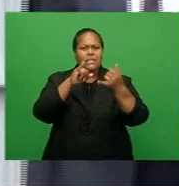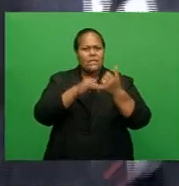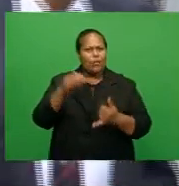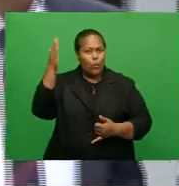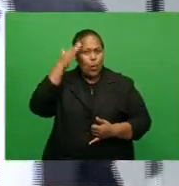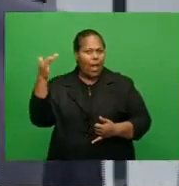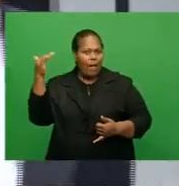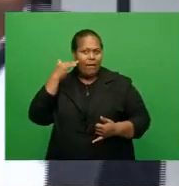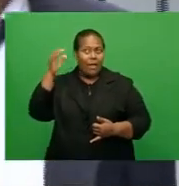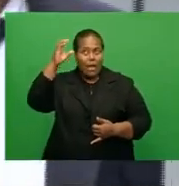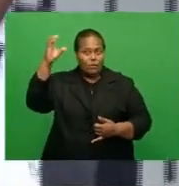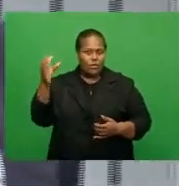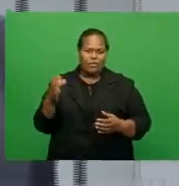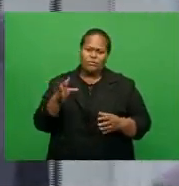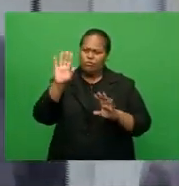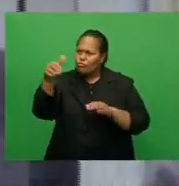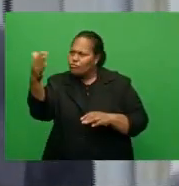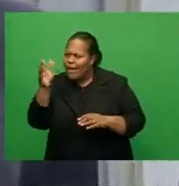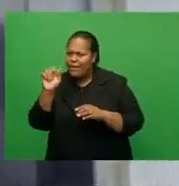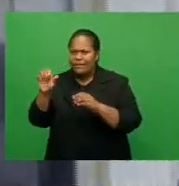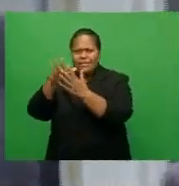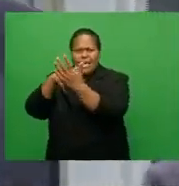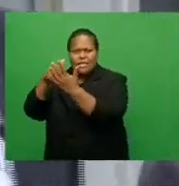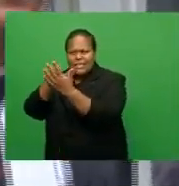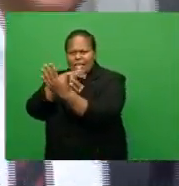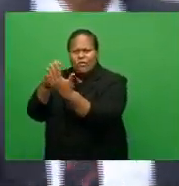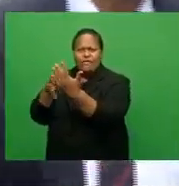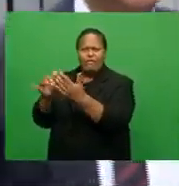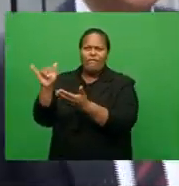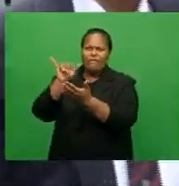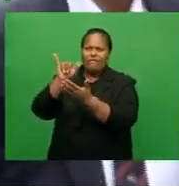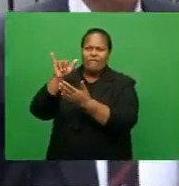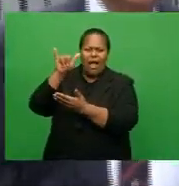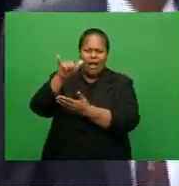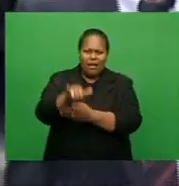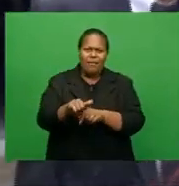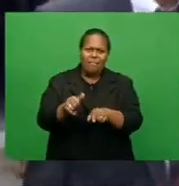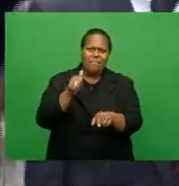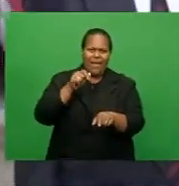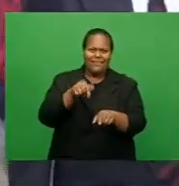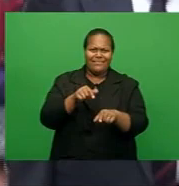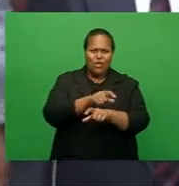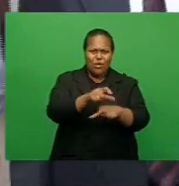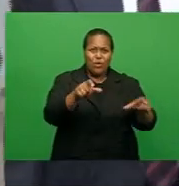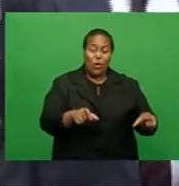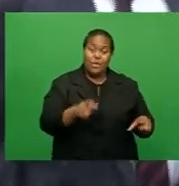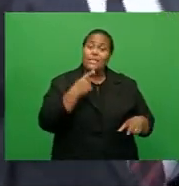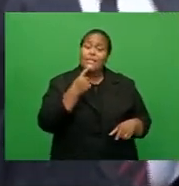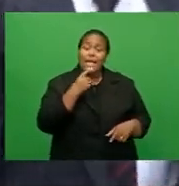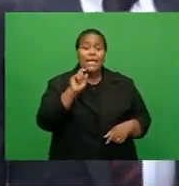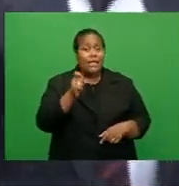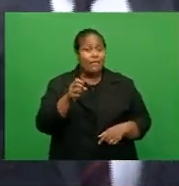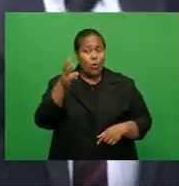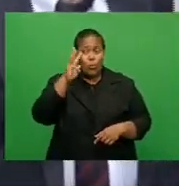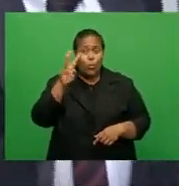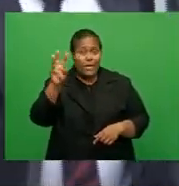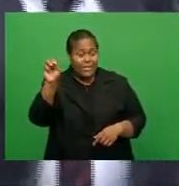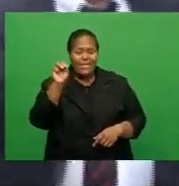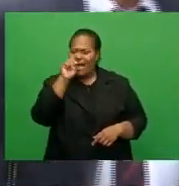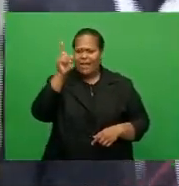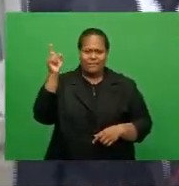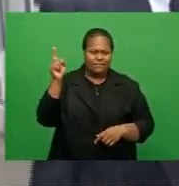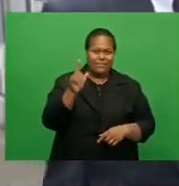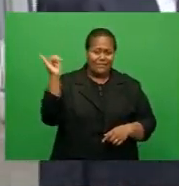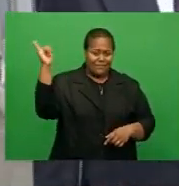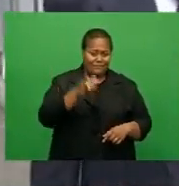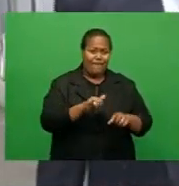on the availability of flights to return to the country. They also said that if the witness is not able to come to Fiji for the trial, then